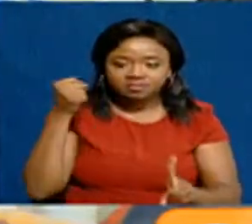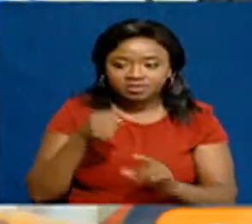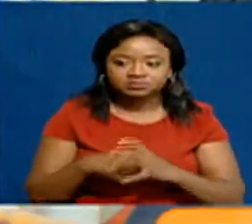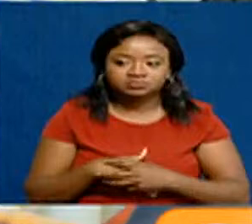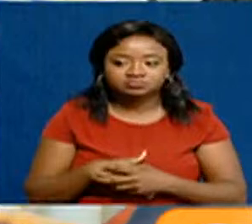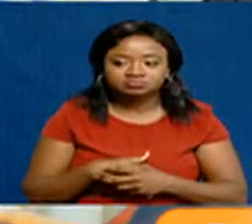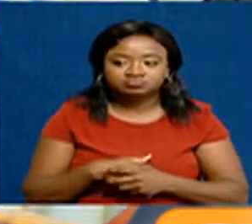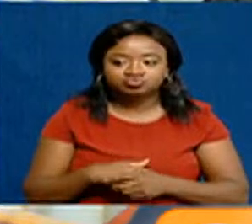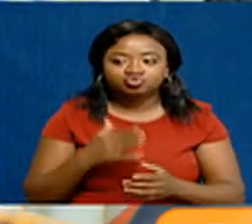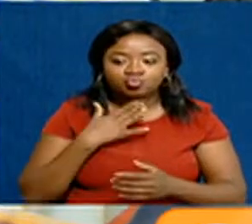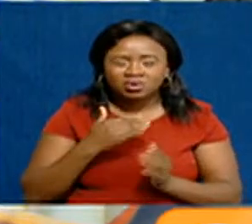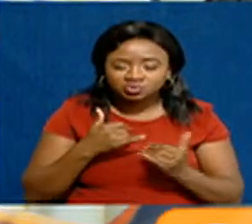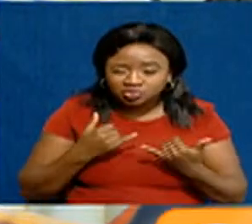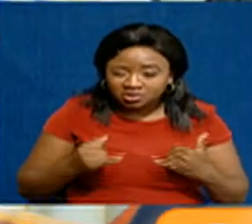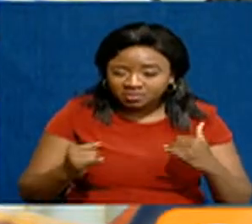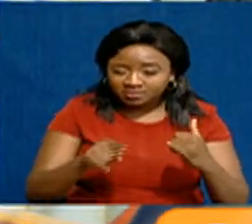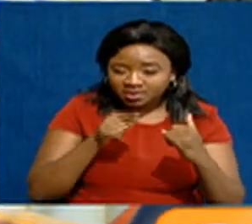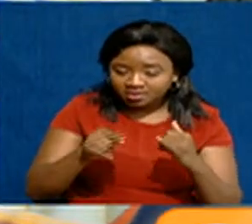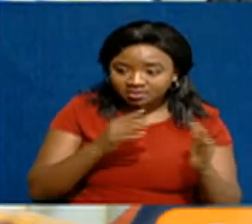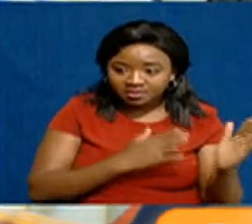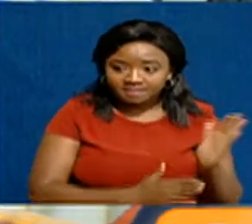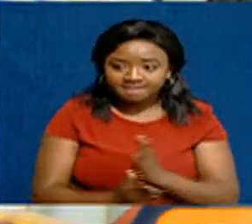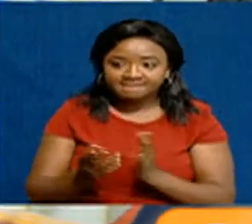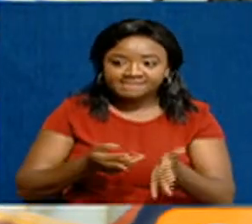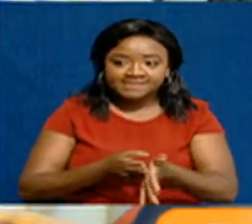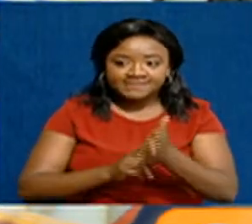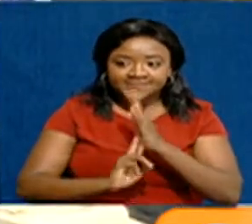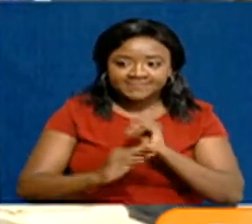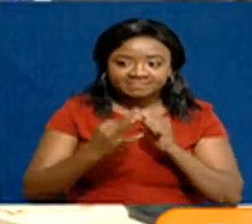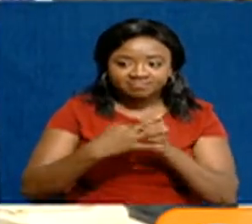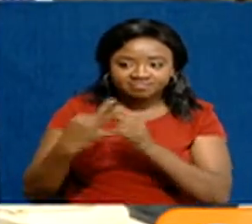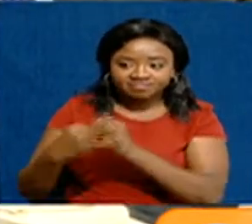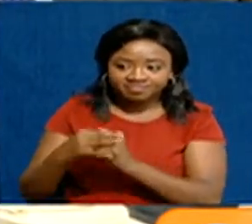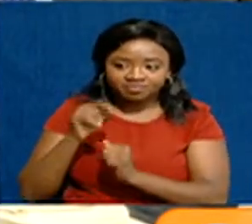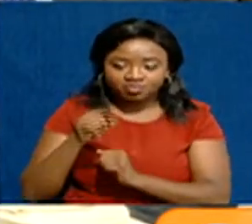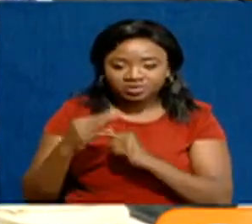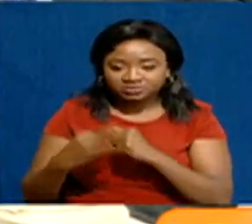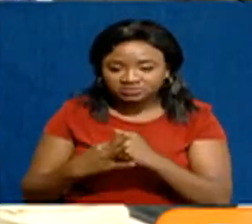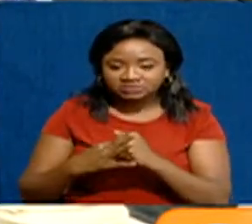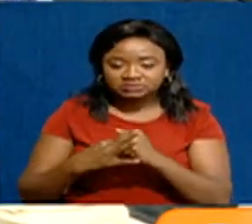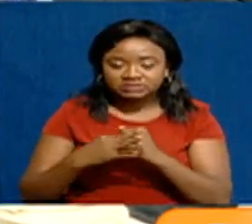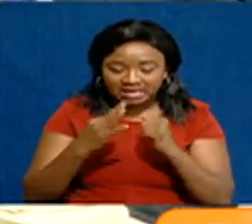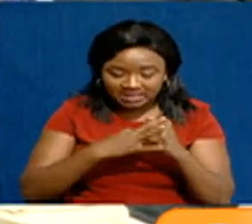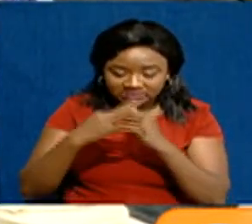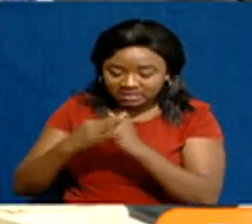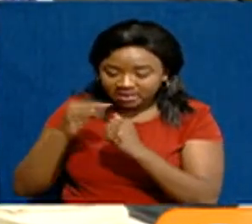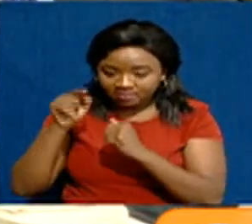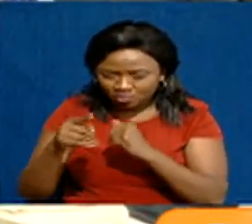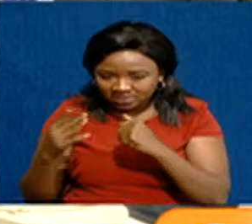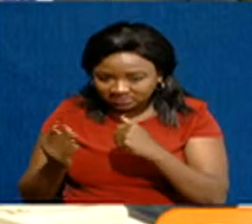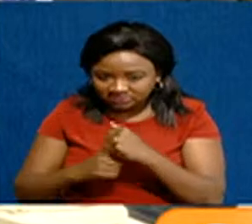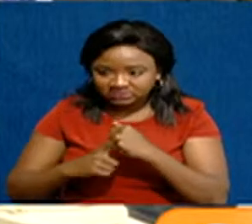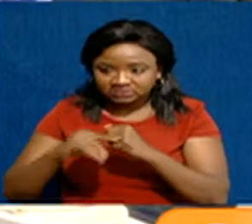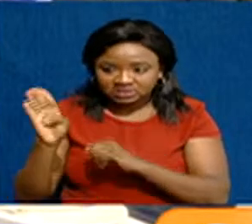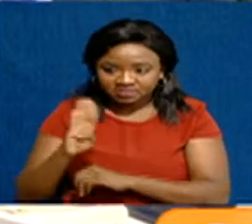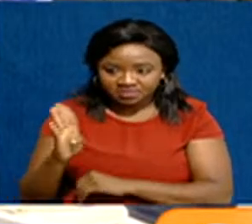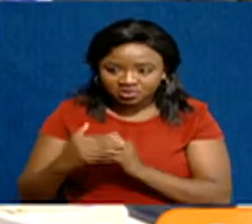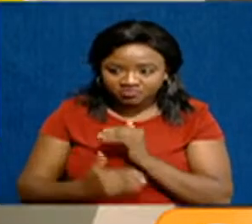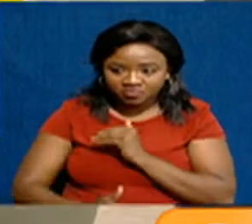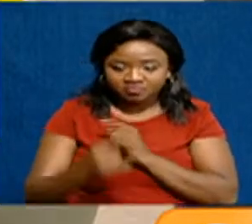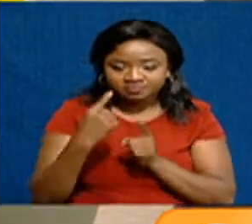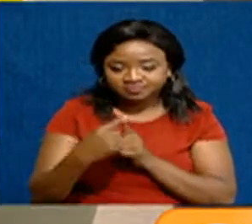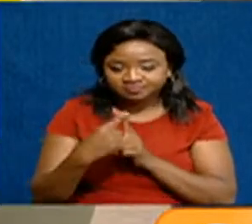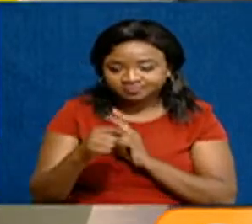this plan, the authority says it requires a budget of 88.6 billion shillings over the next 5 years.